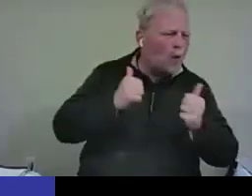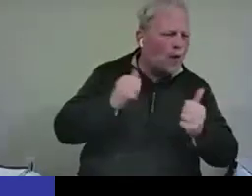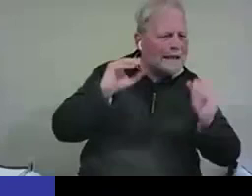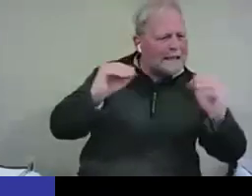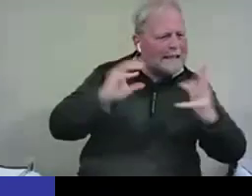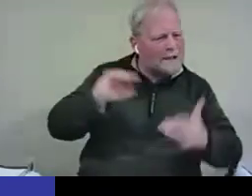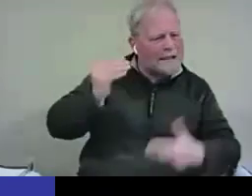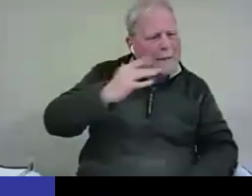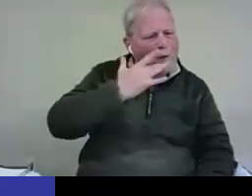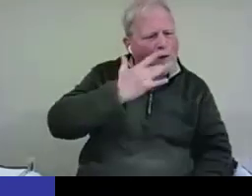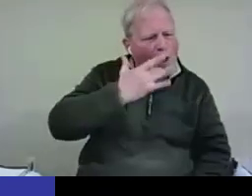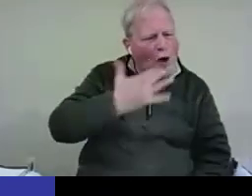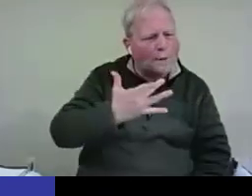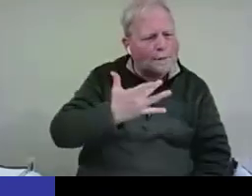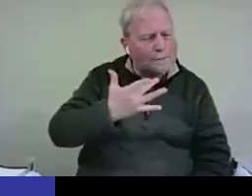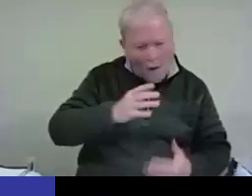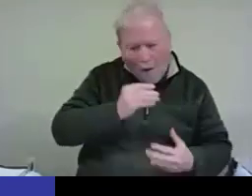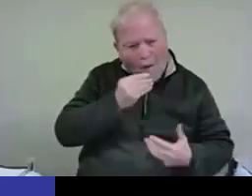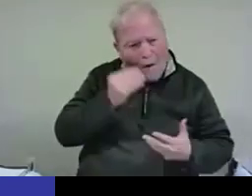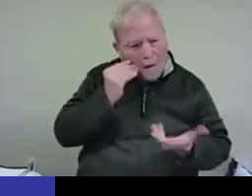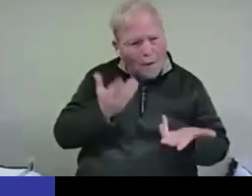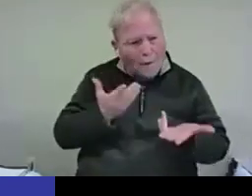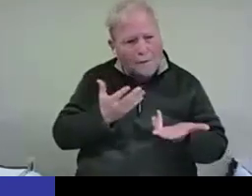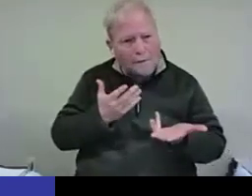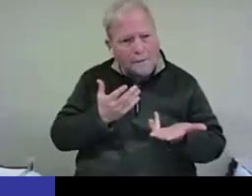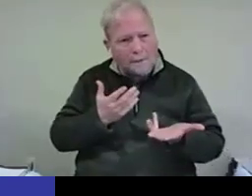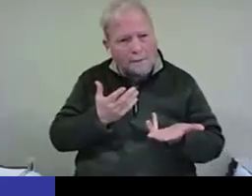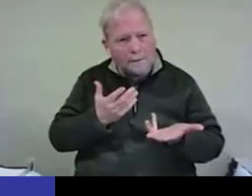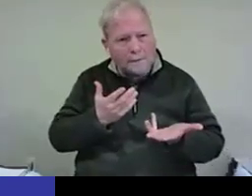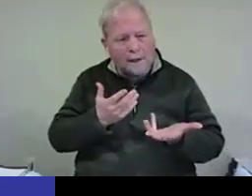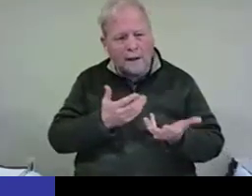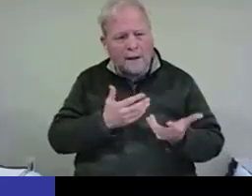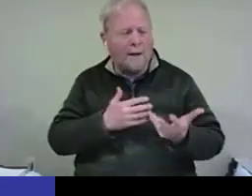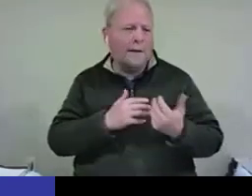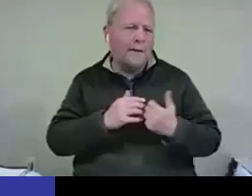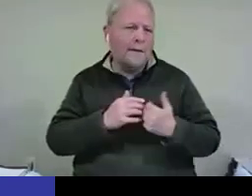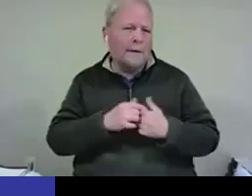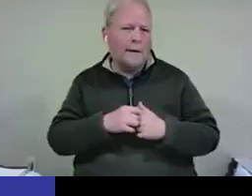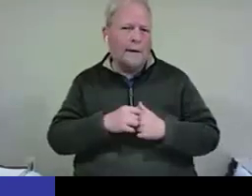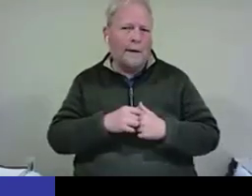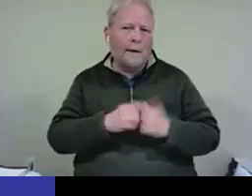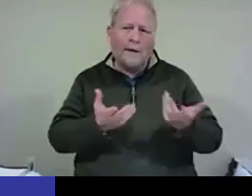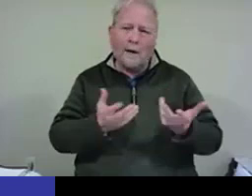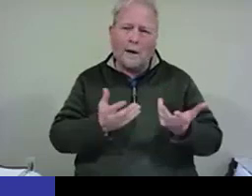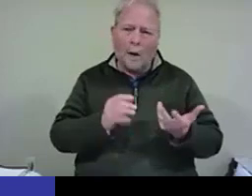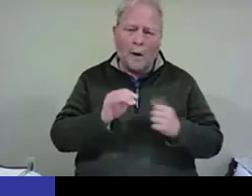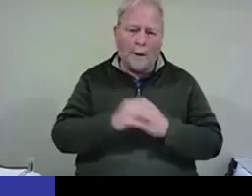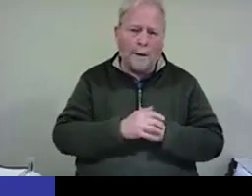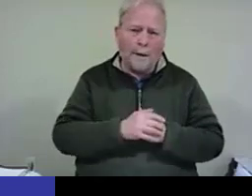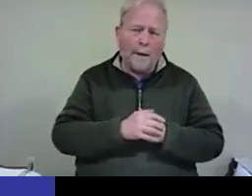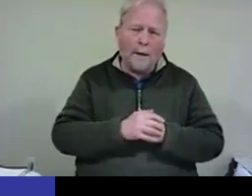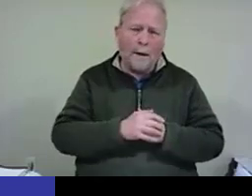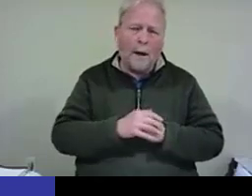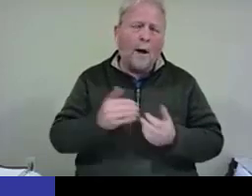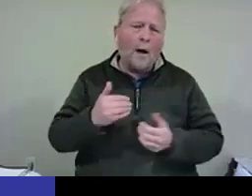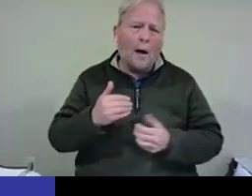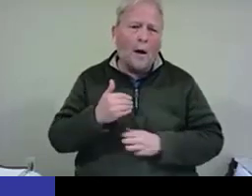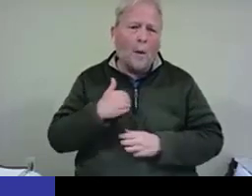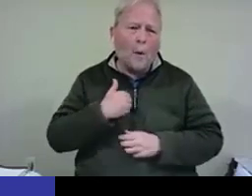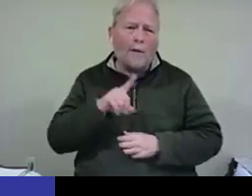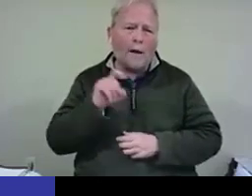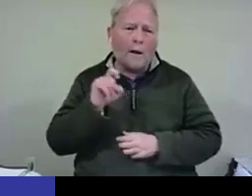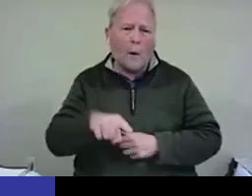then when it comes to the requirement being considered and whether, I'm sorry, there was a question about what